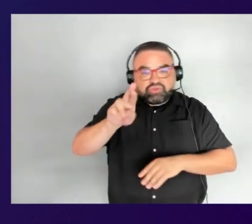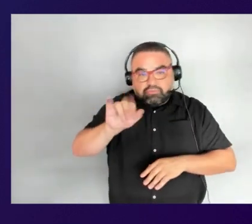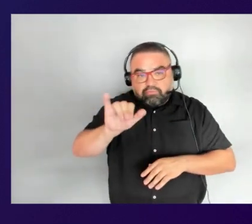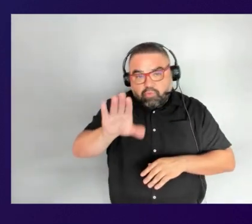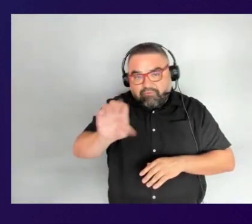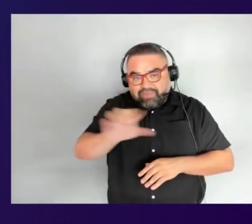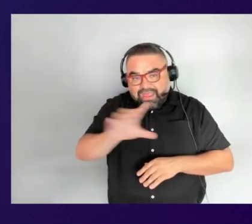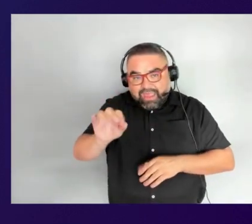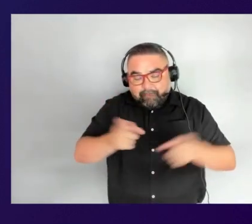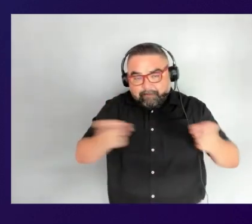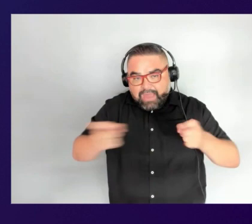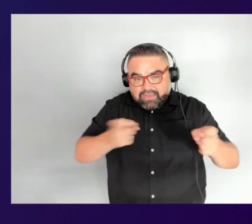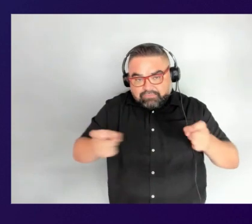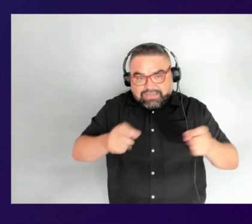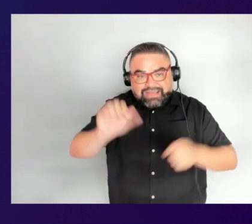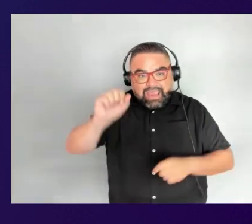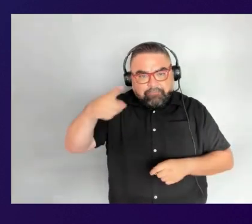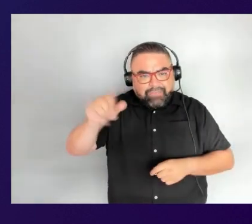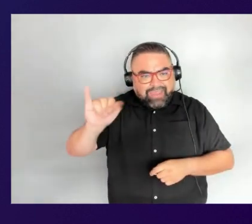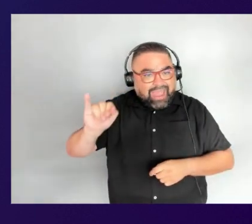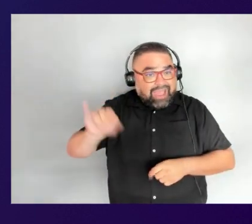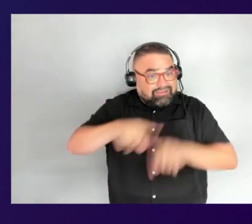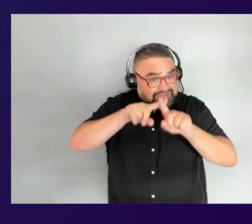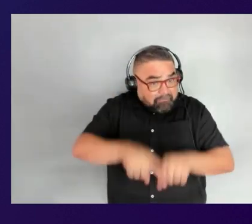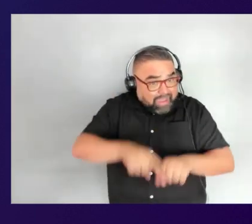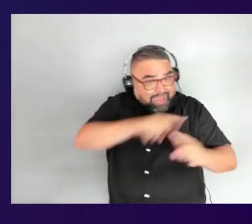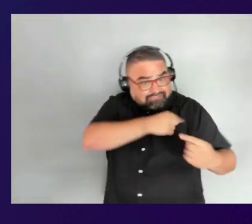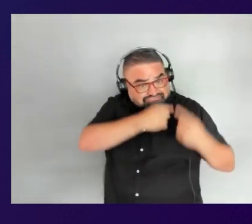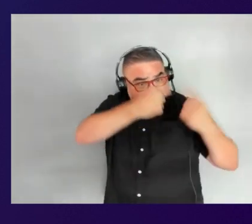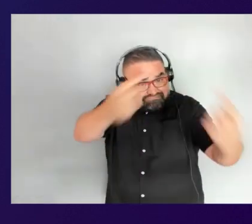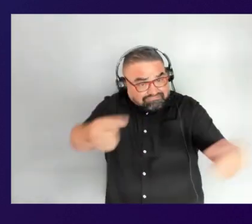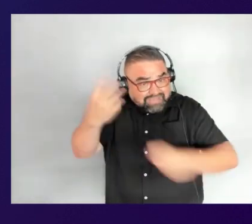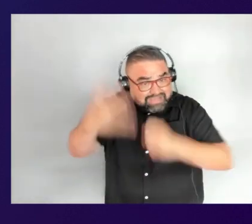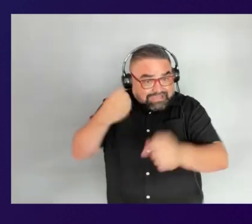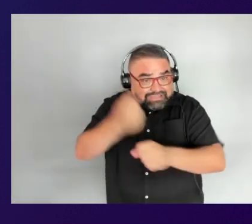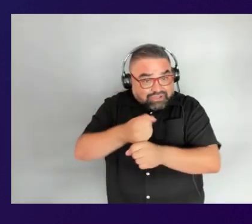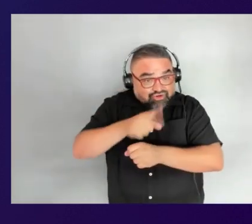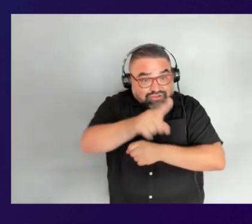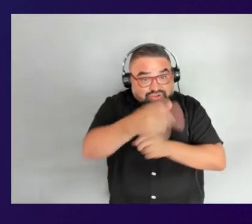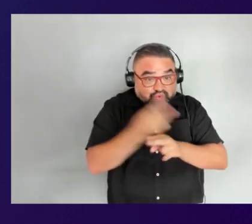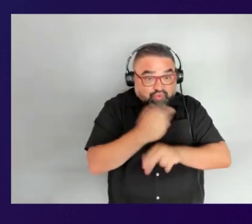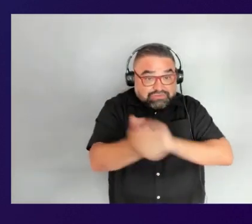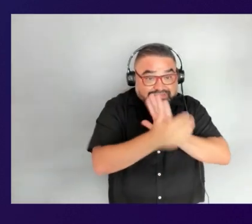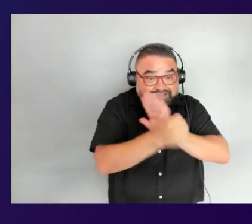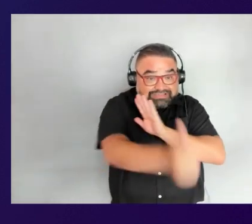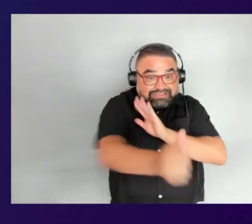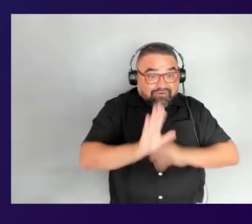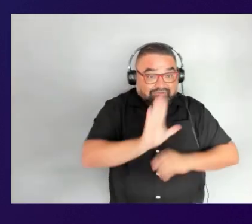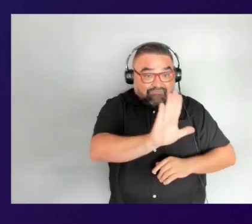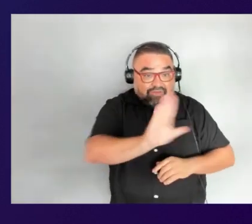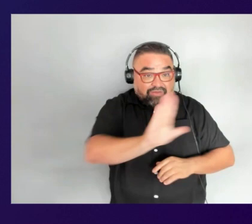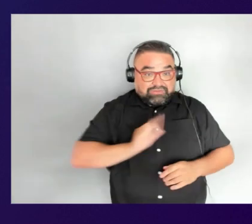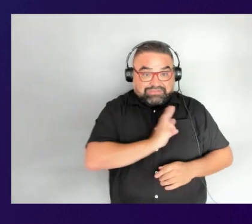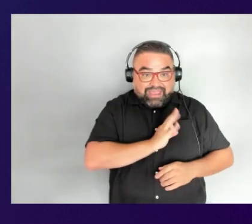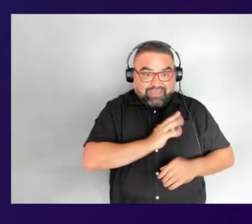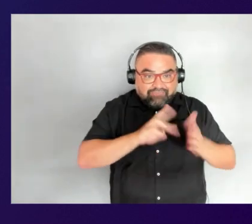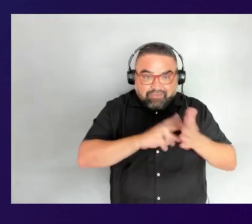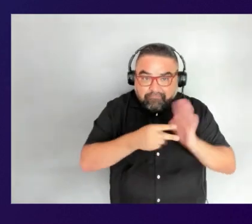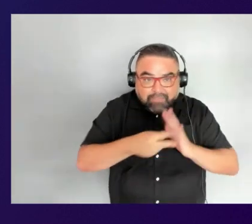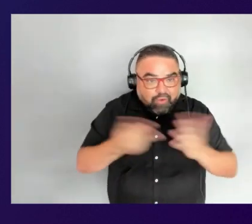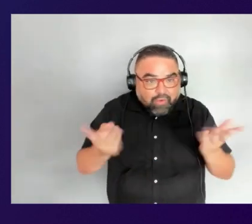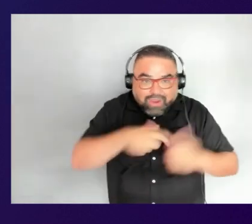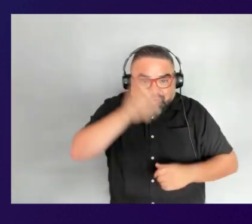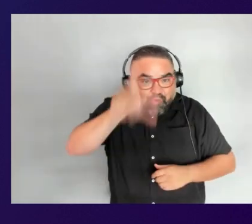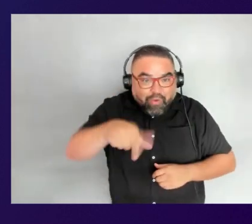that they've relied on for a number of years, leveraging their existing skill set of their staff, and they don't want to have to retrain